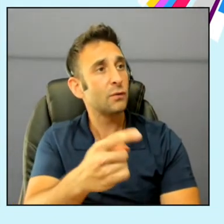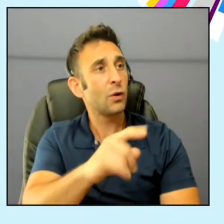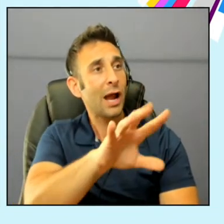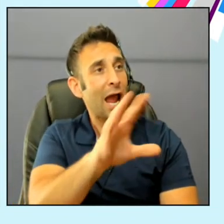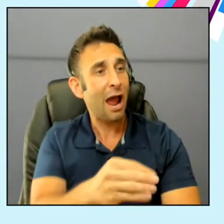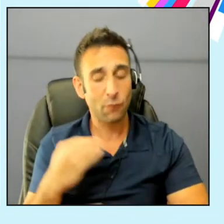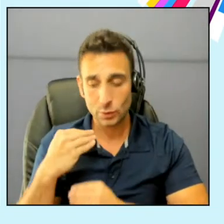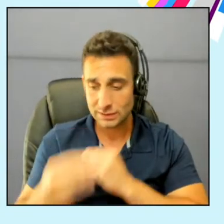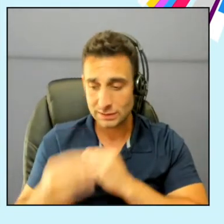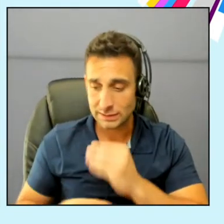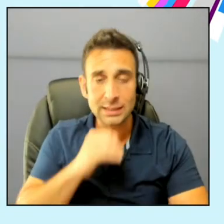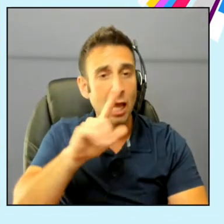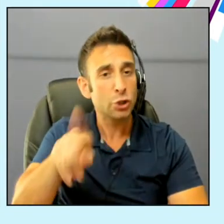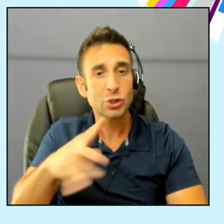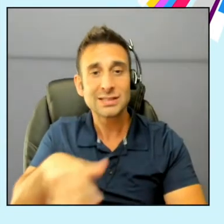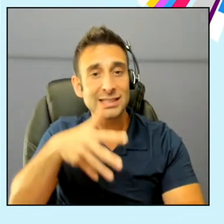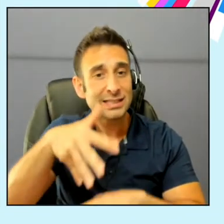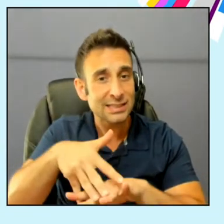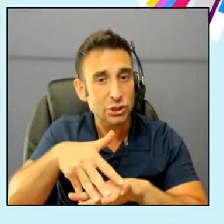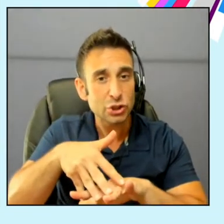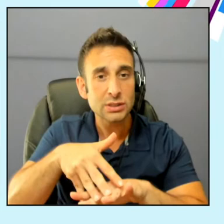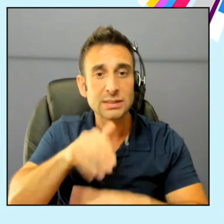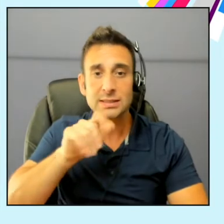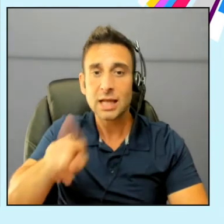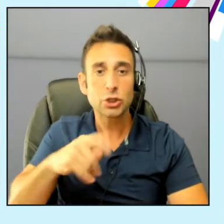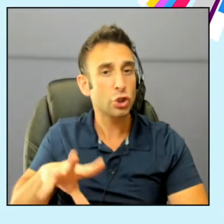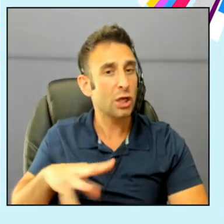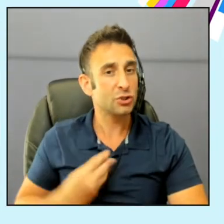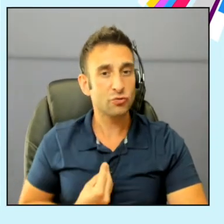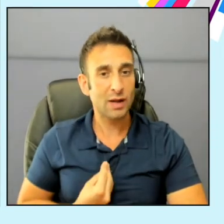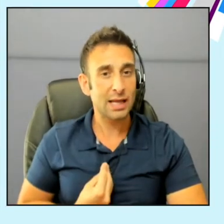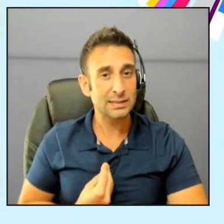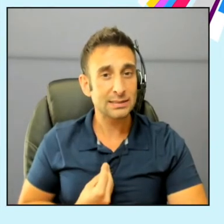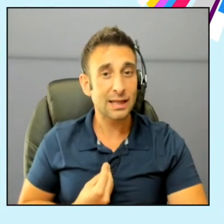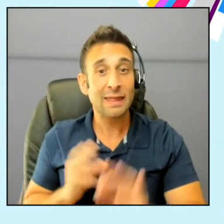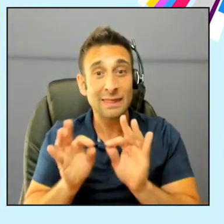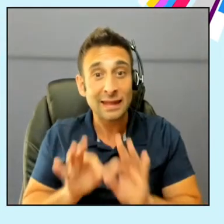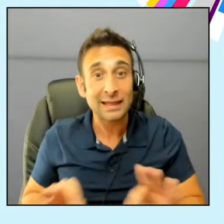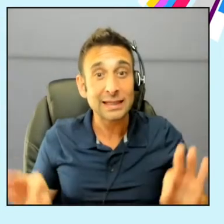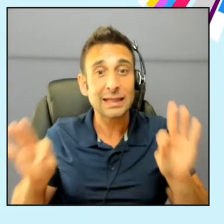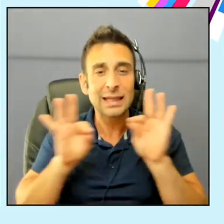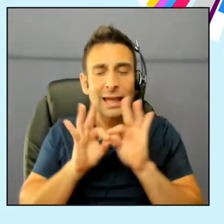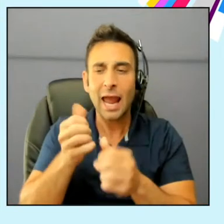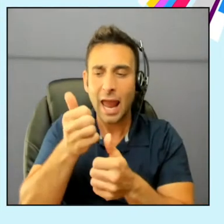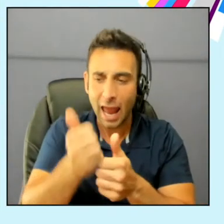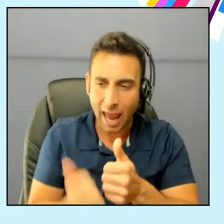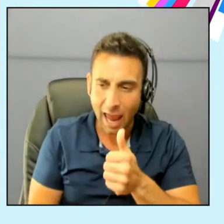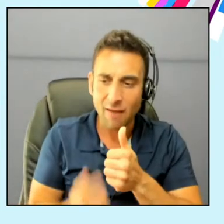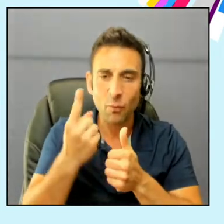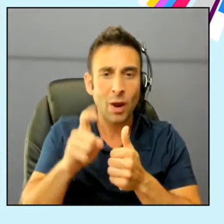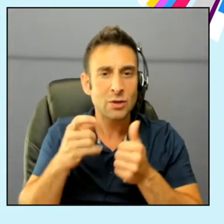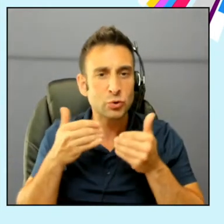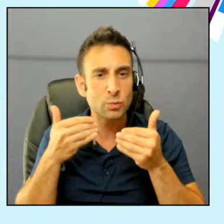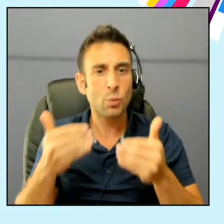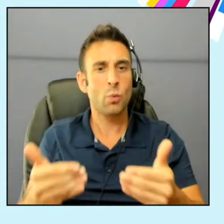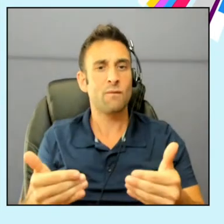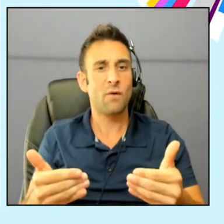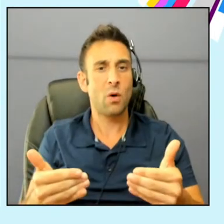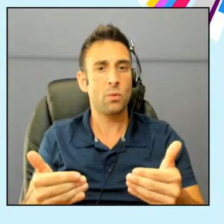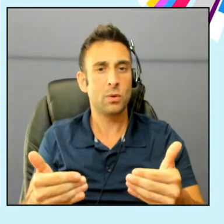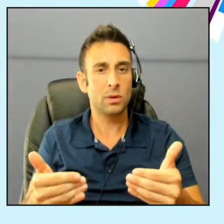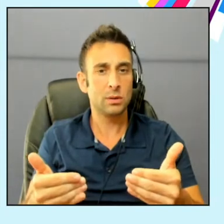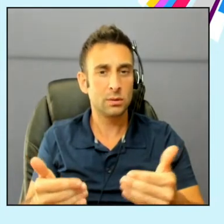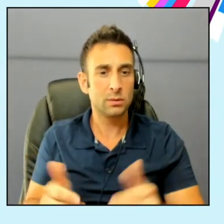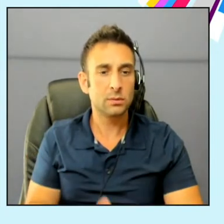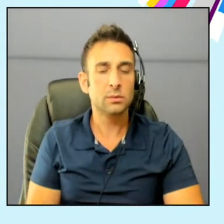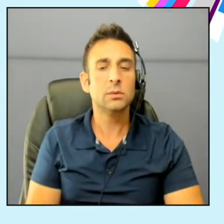not just for trans, until we learn that the key is that everyone needs to move forward, then we